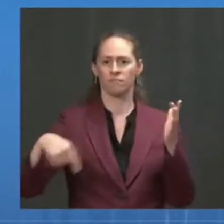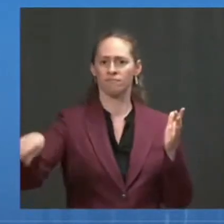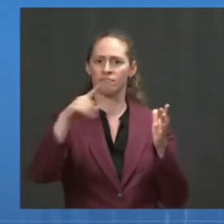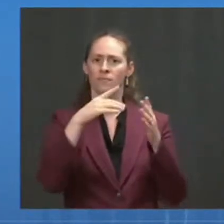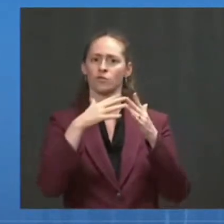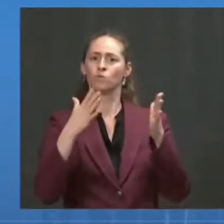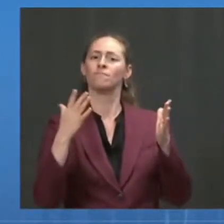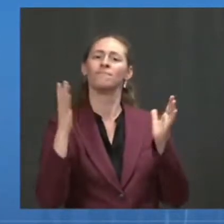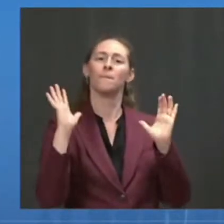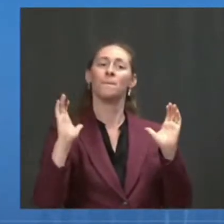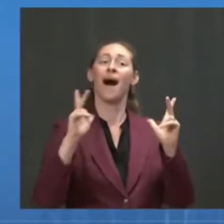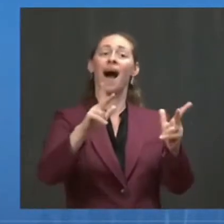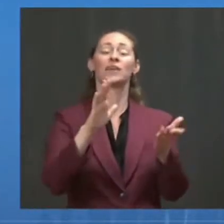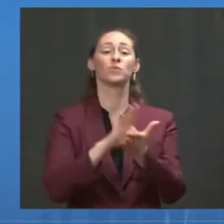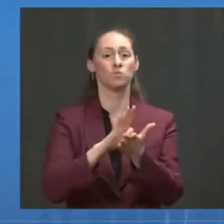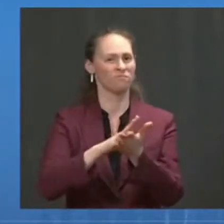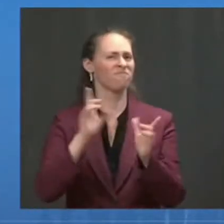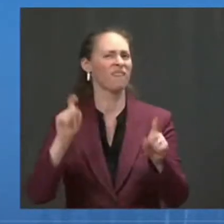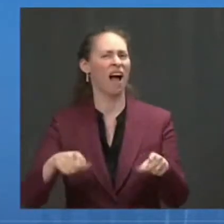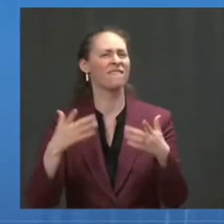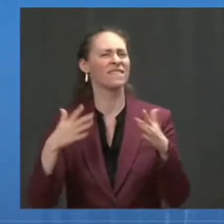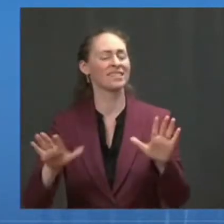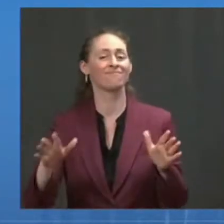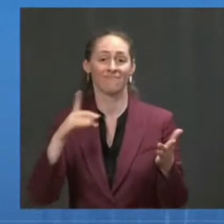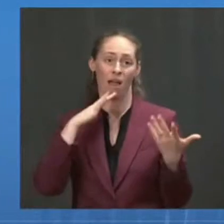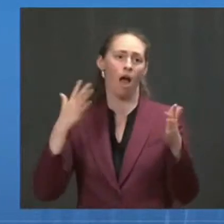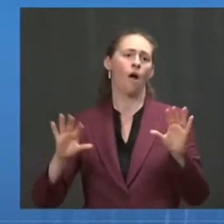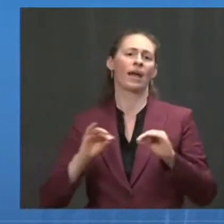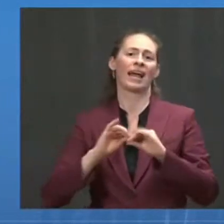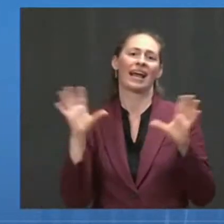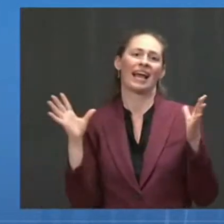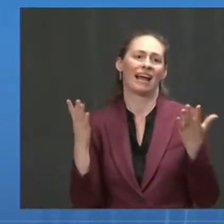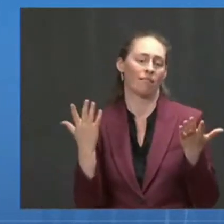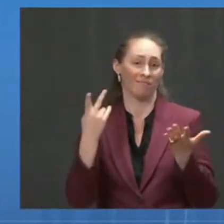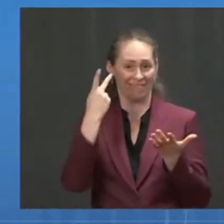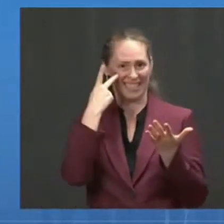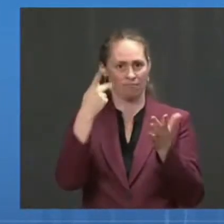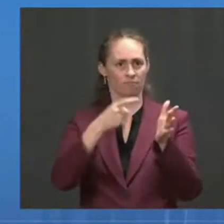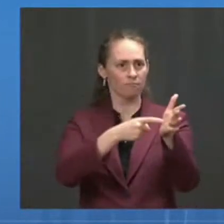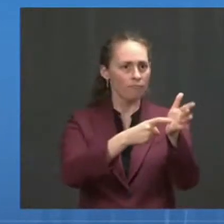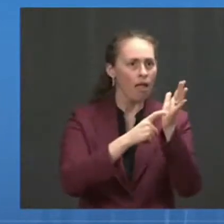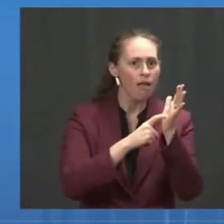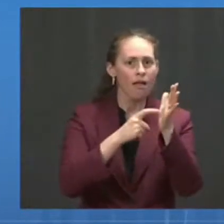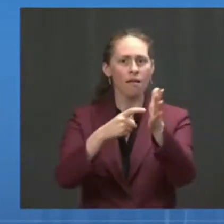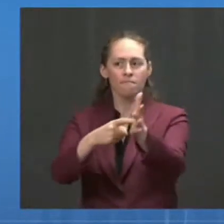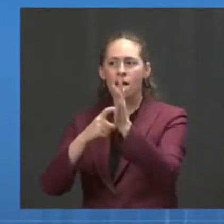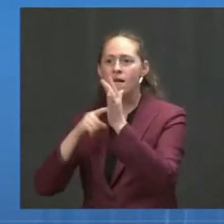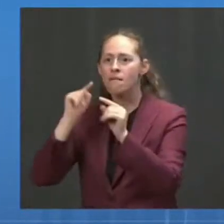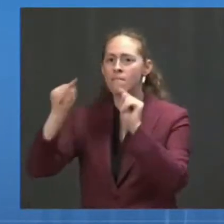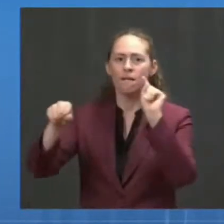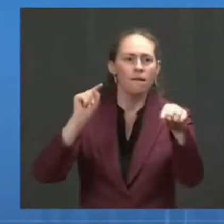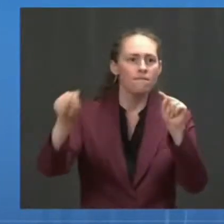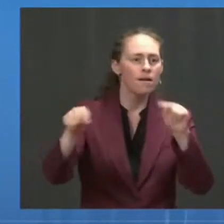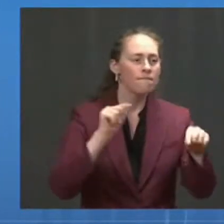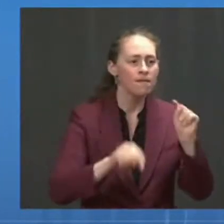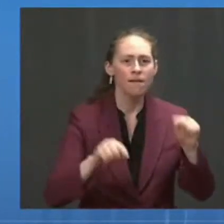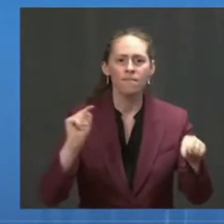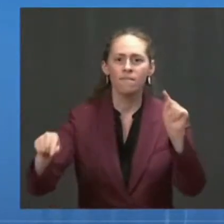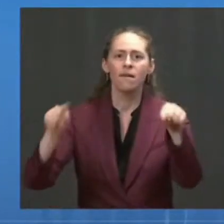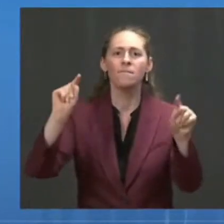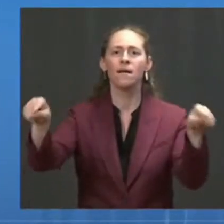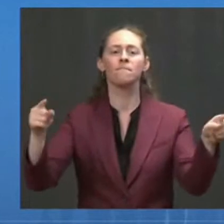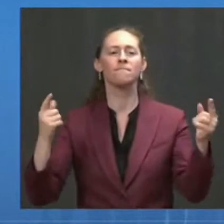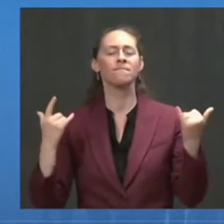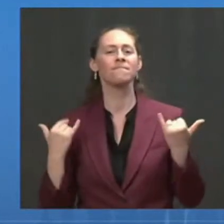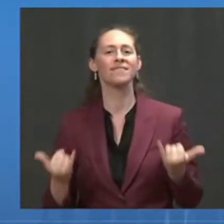So clearly, vaccination requirements are gaining momentum across the country and are already covering tens of